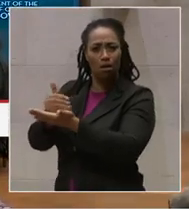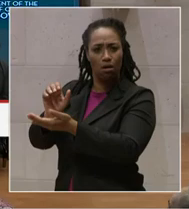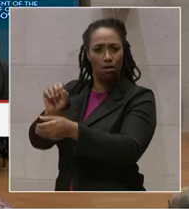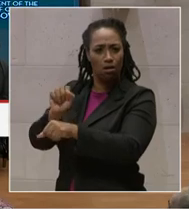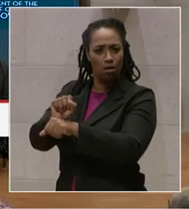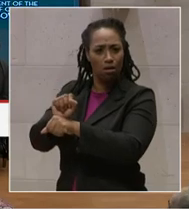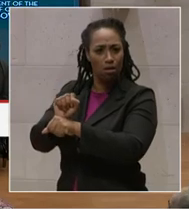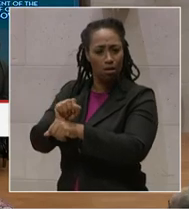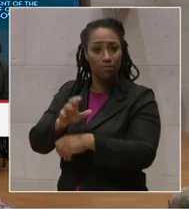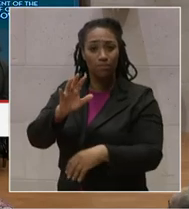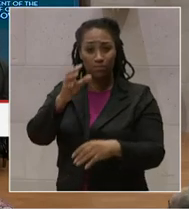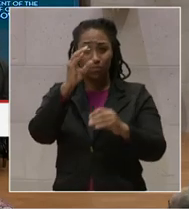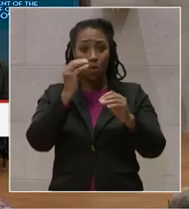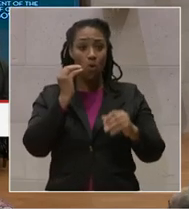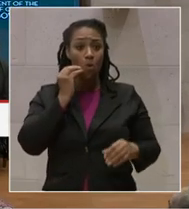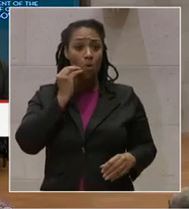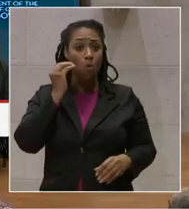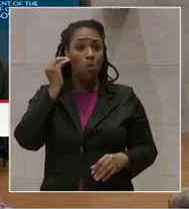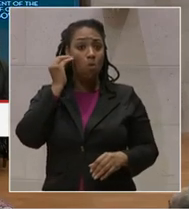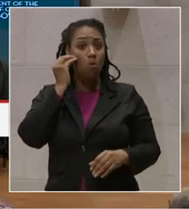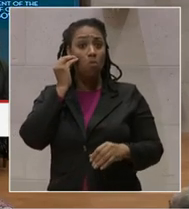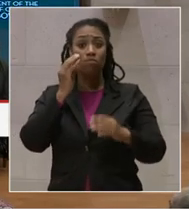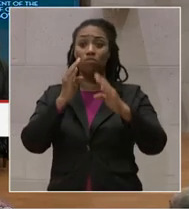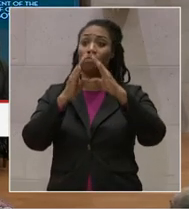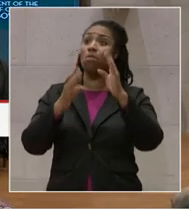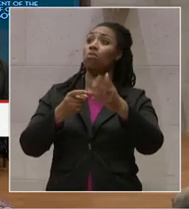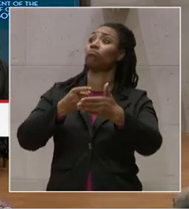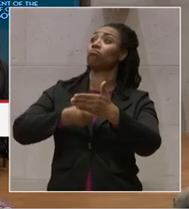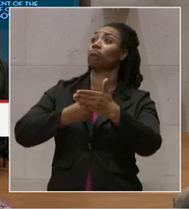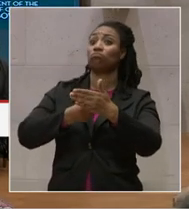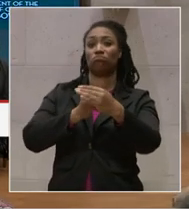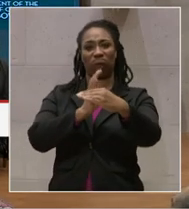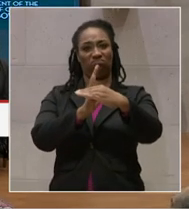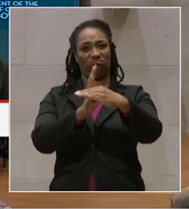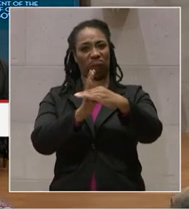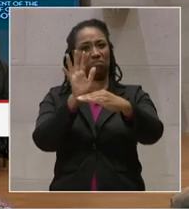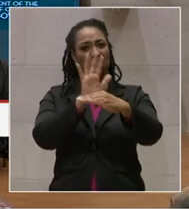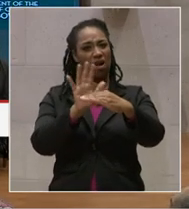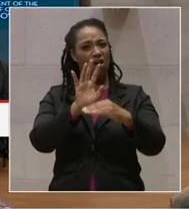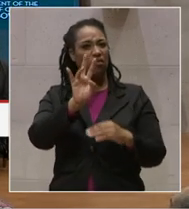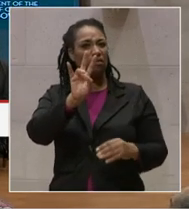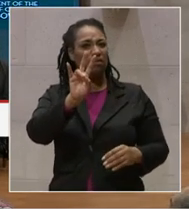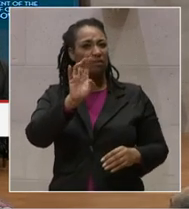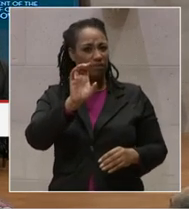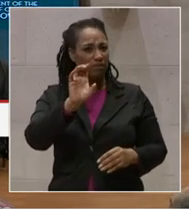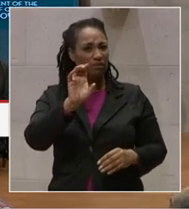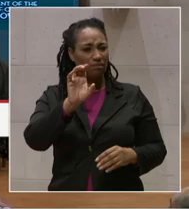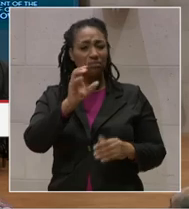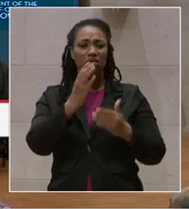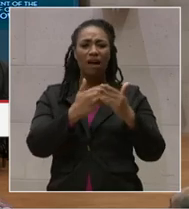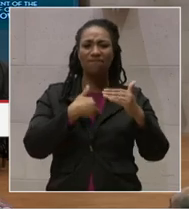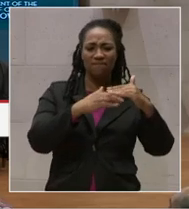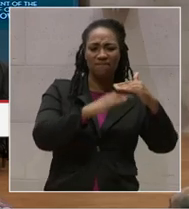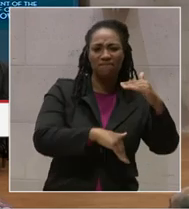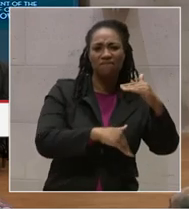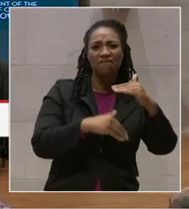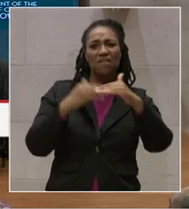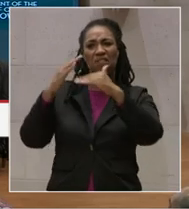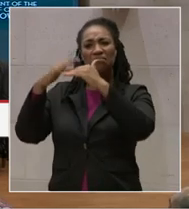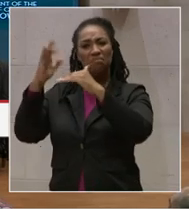price. Of course, many above that, some below. And then last but not least, for a city